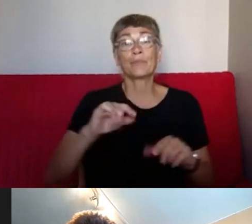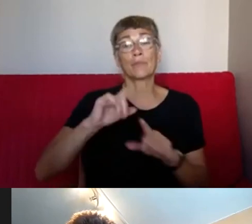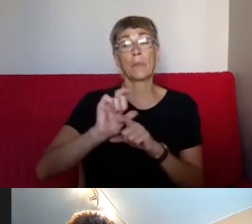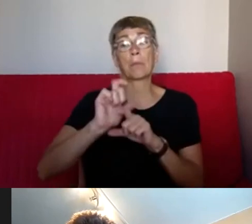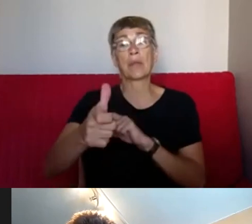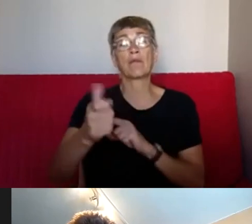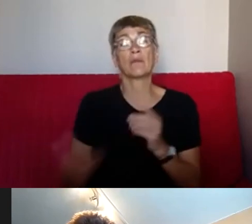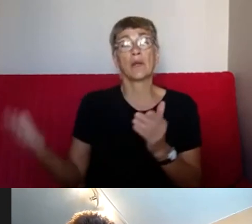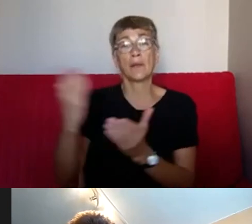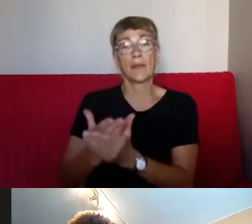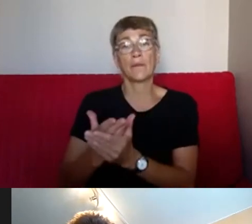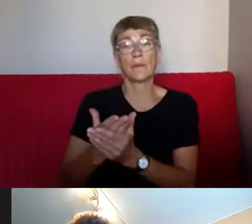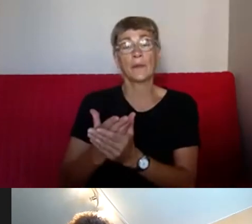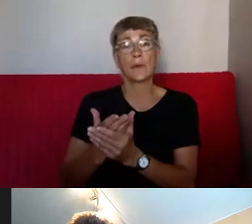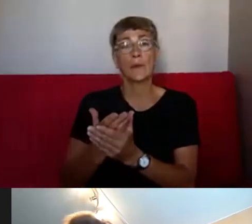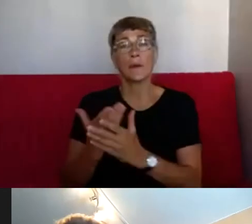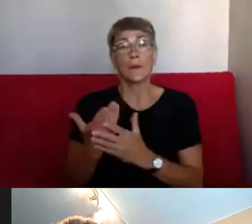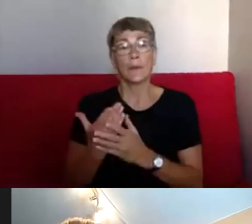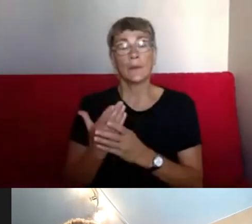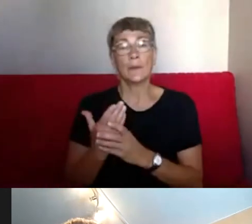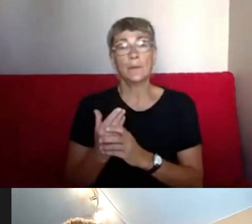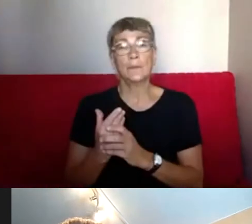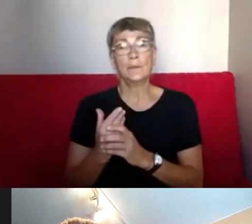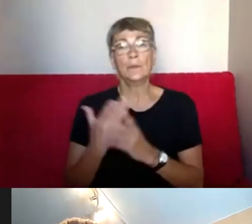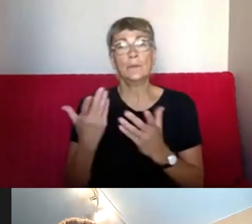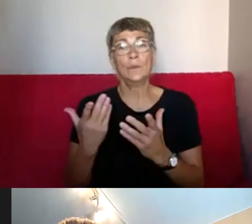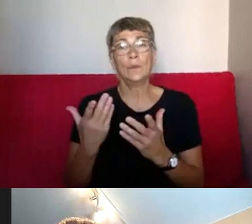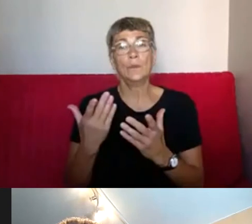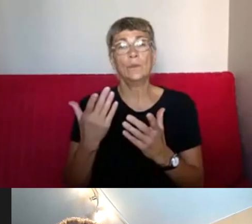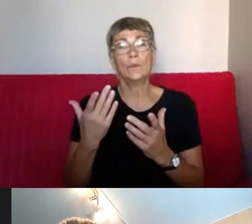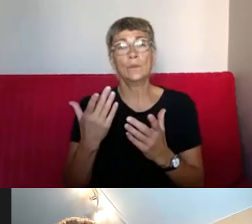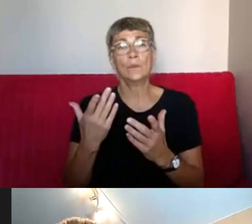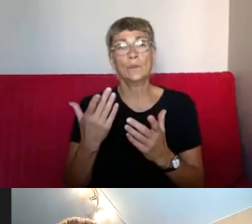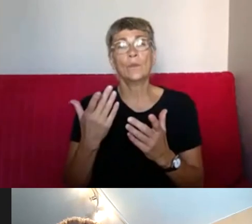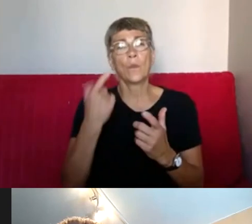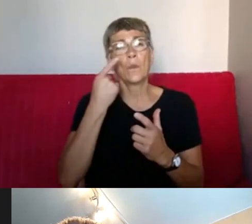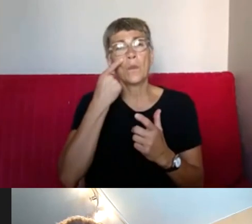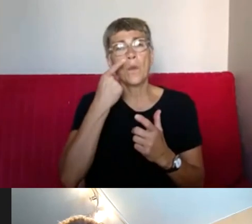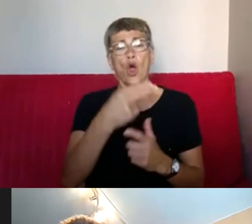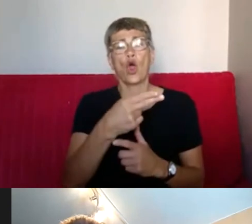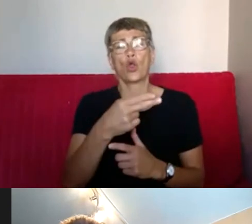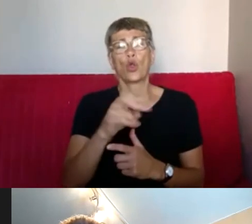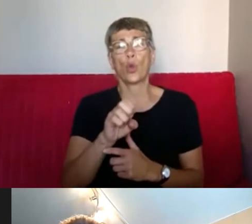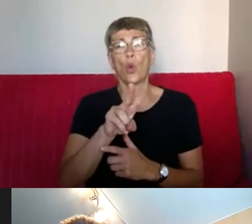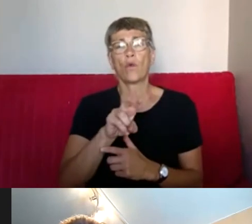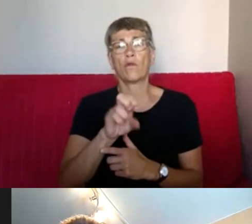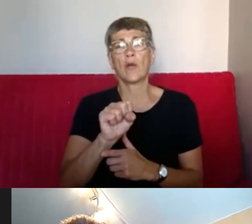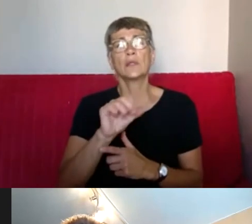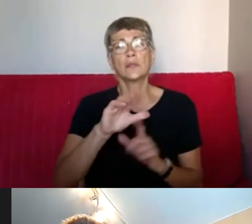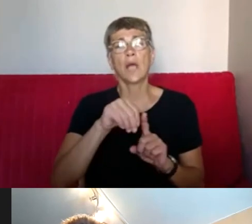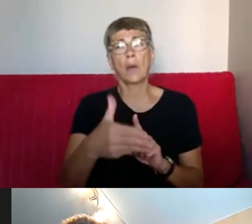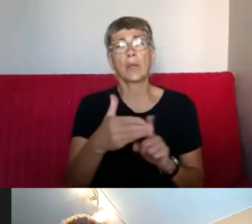back to a bit later. So if he can, he and Mr. Patissier, if you can mute